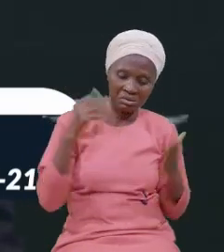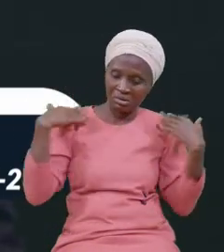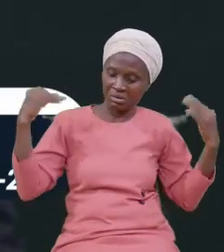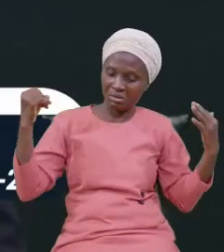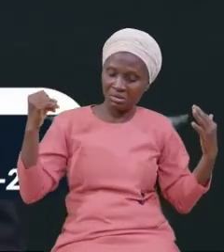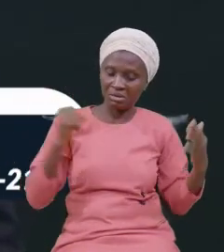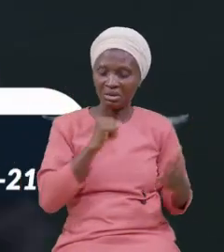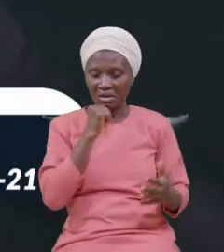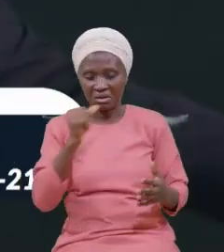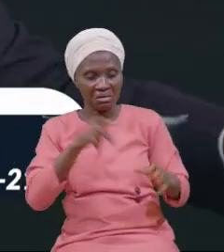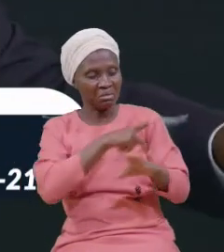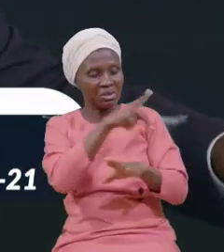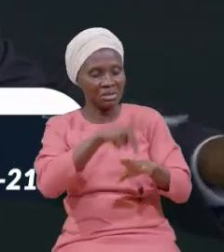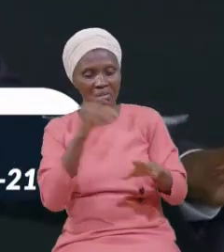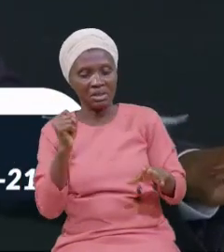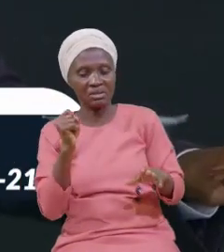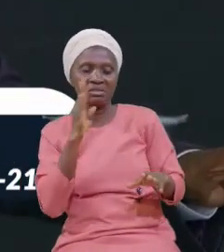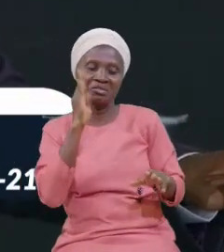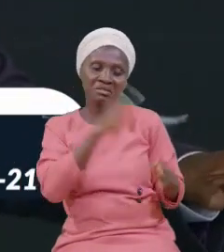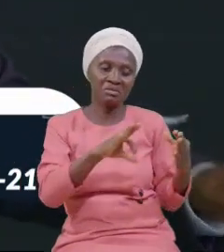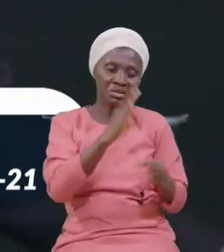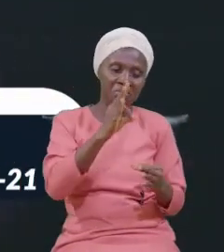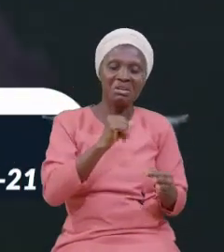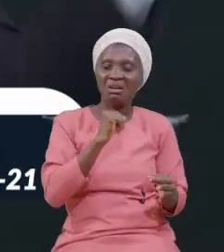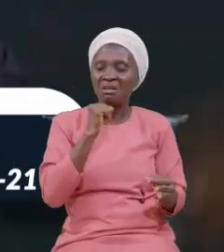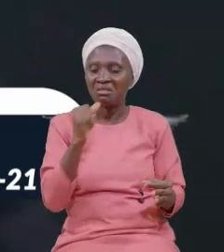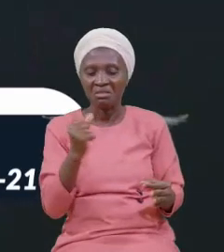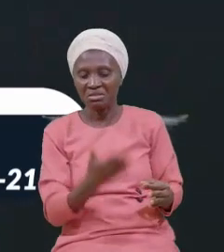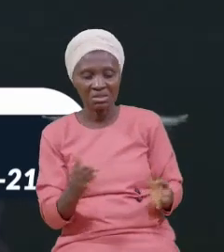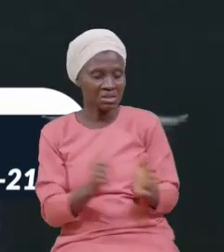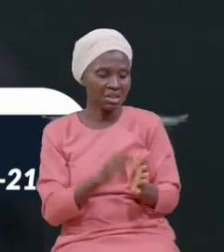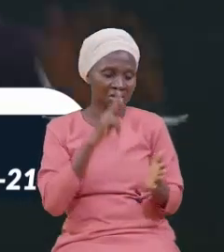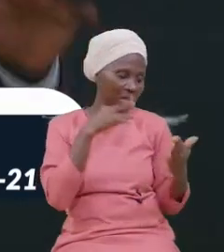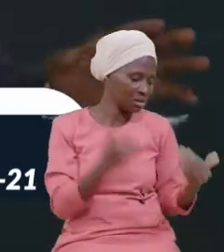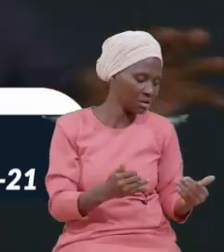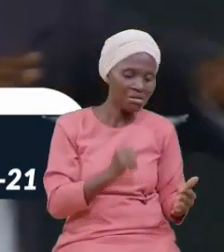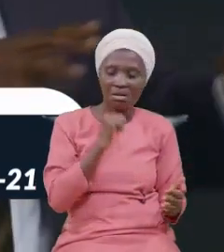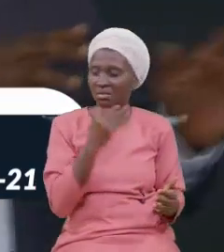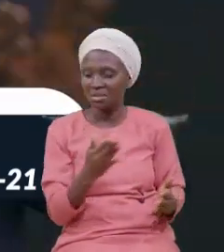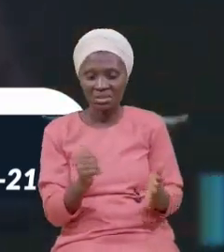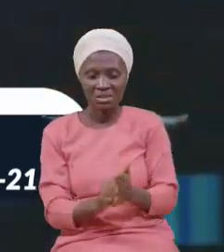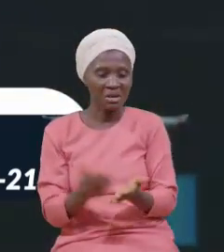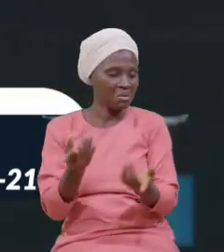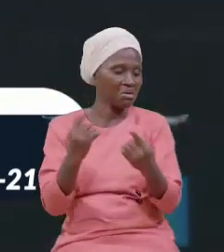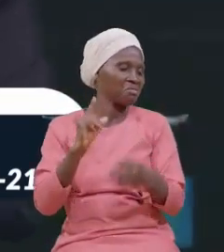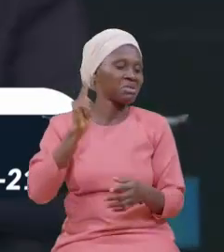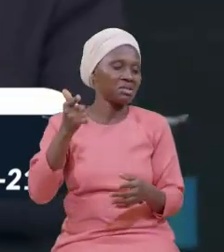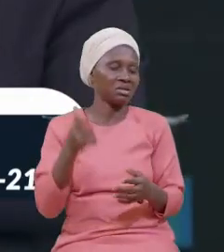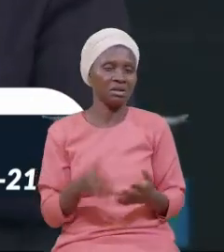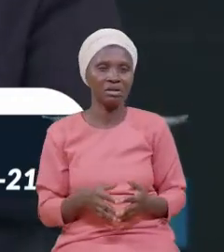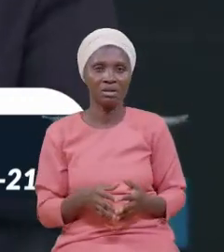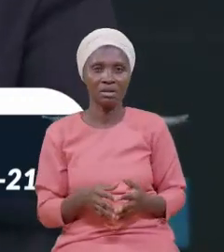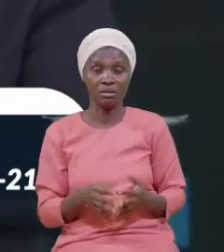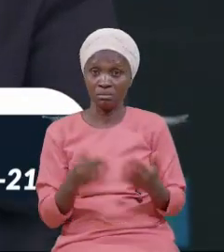powers, no things present, no things to come. Hold on. Sometimes you have